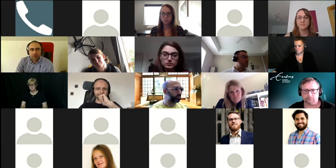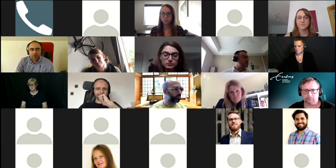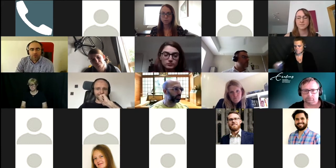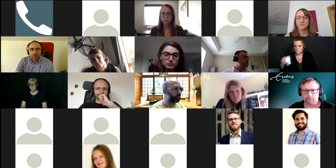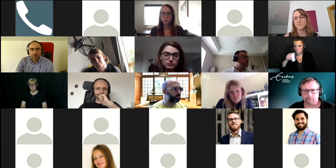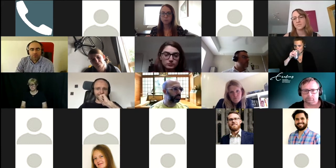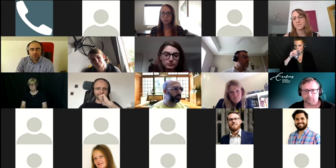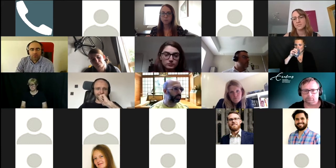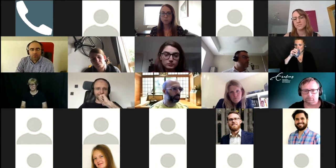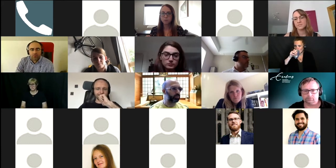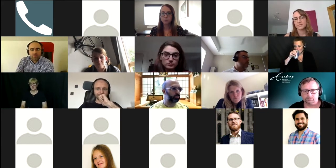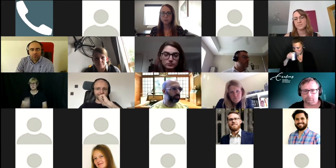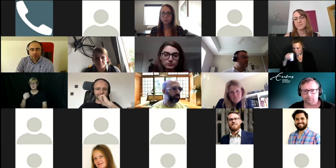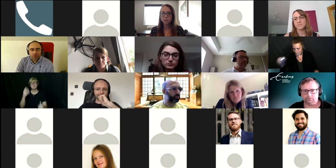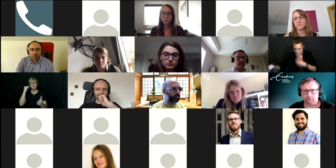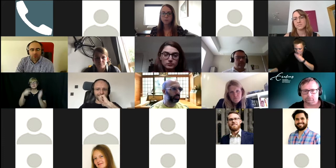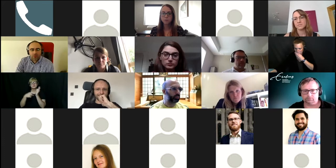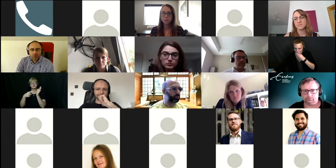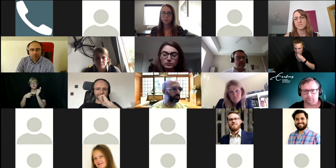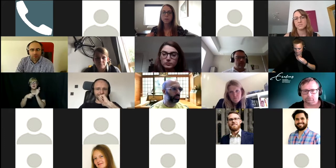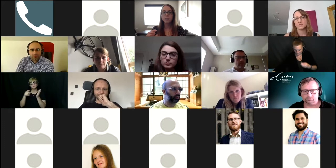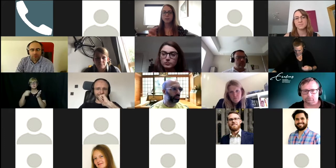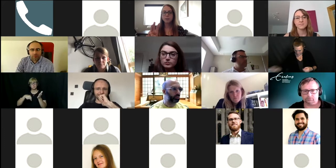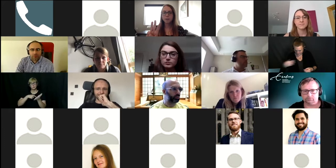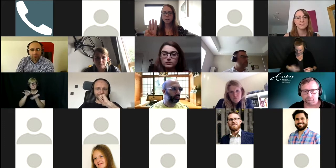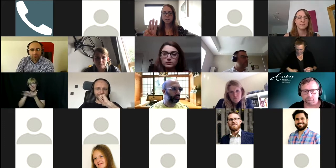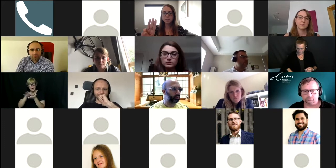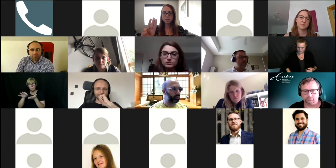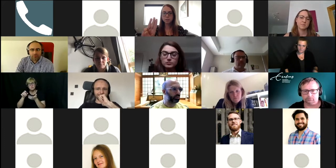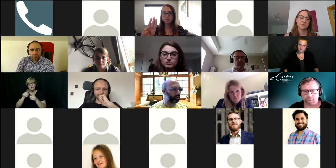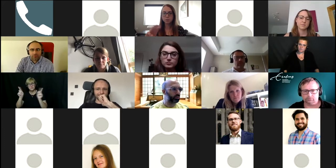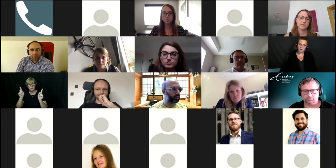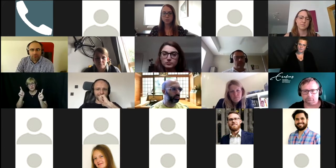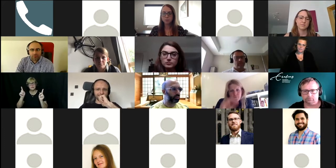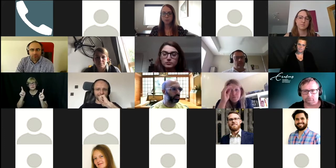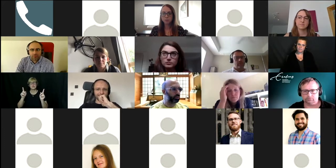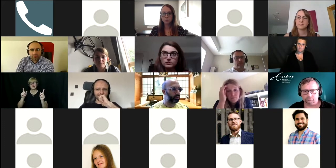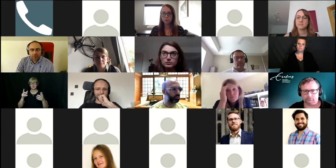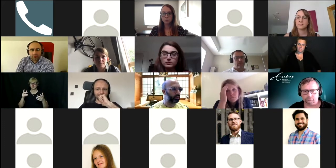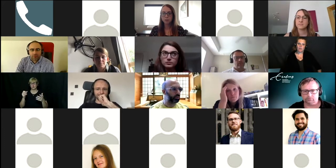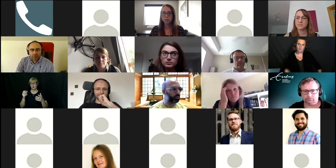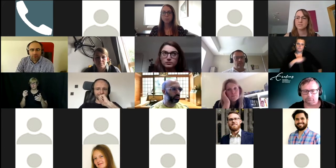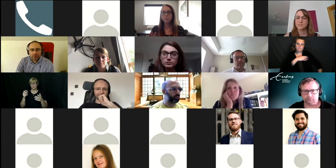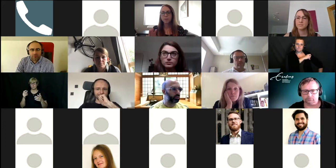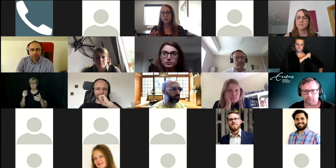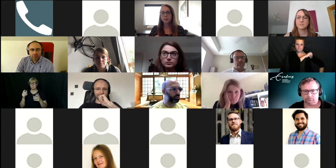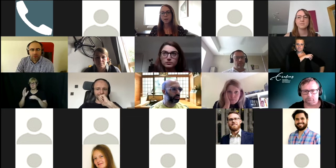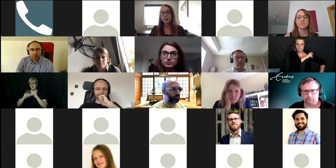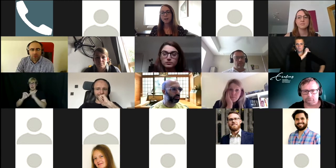Like sometimes we count differently, like we enumerate differently than we might represent a quantity, yeah.